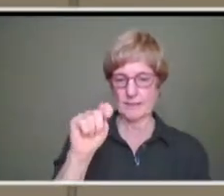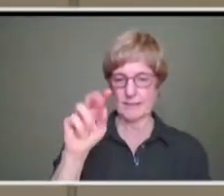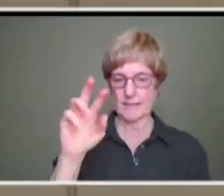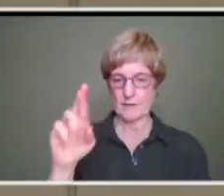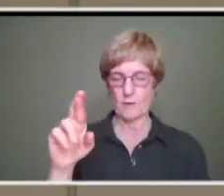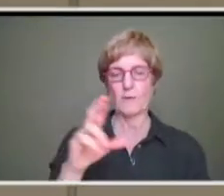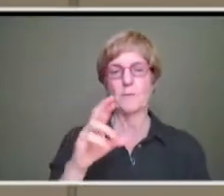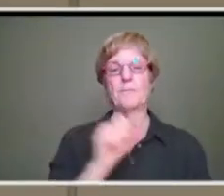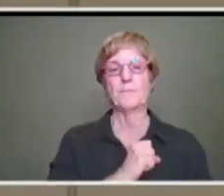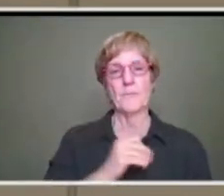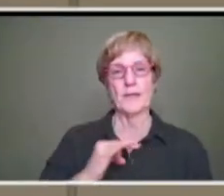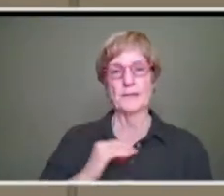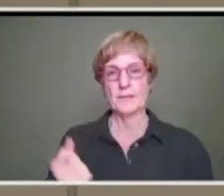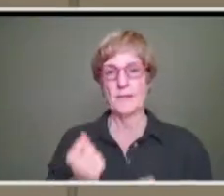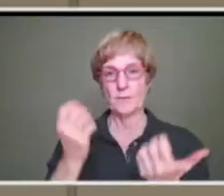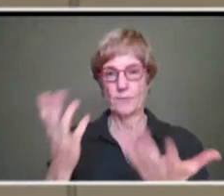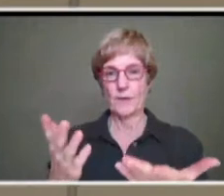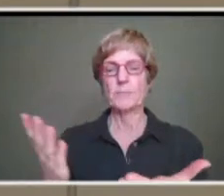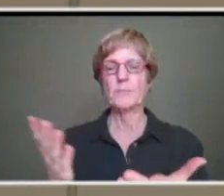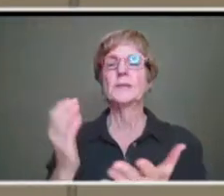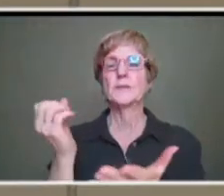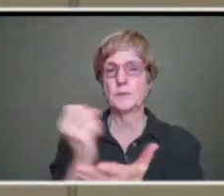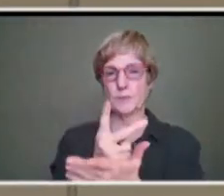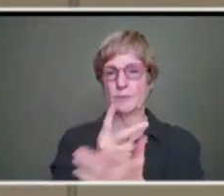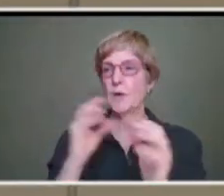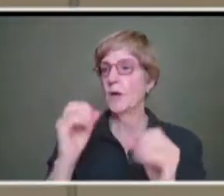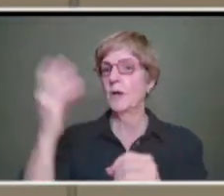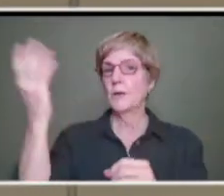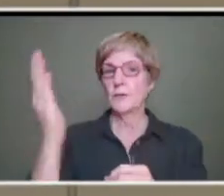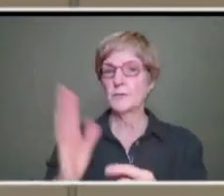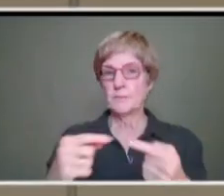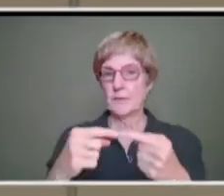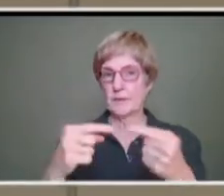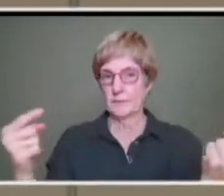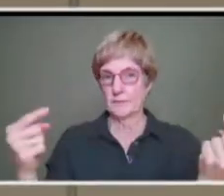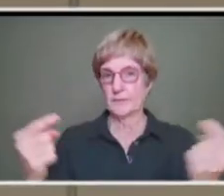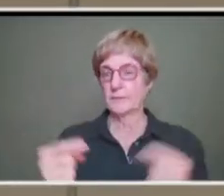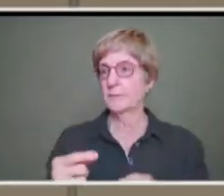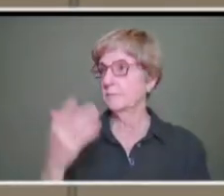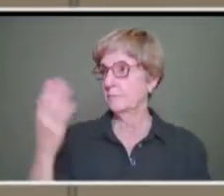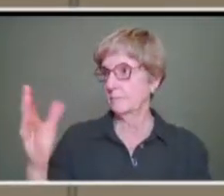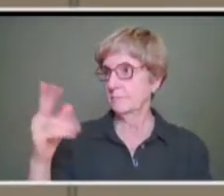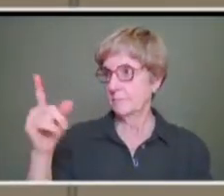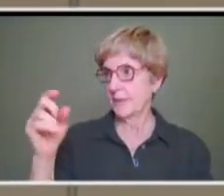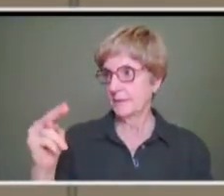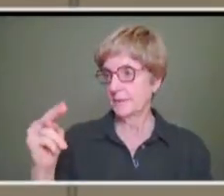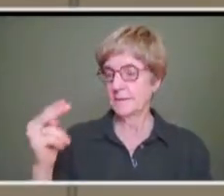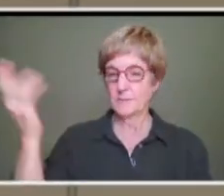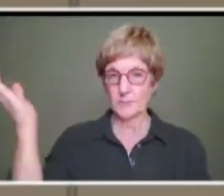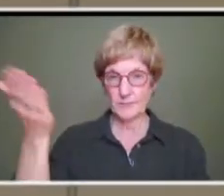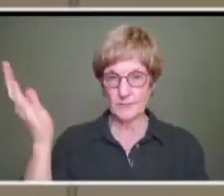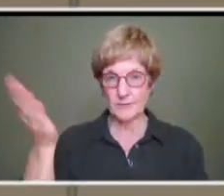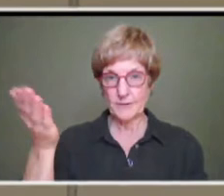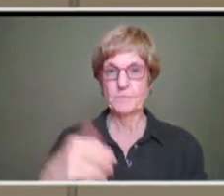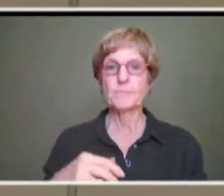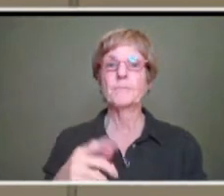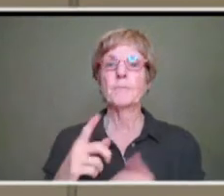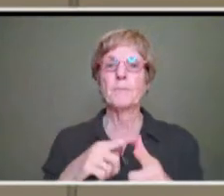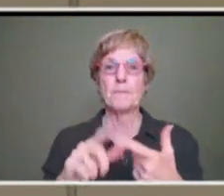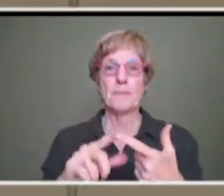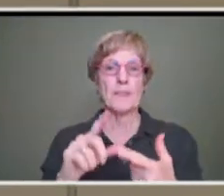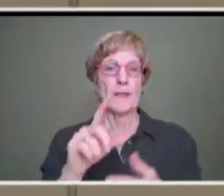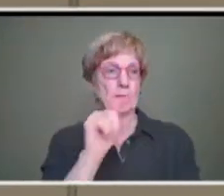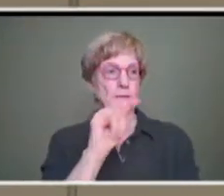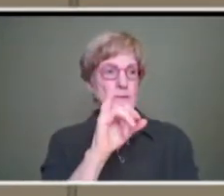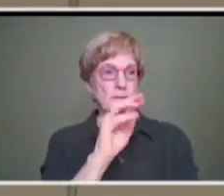staff recommends approval of this petition there are no speakers in opposition after Mr Patton's presentation uh Tim Pratt